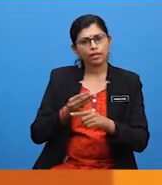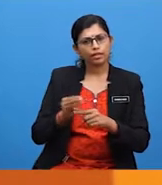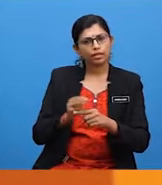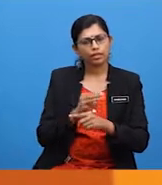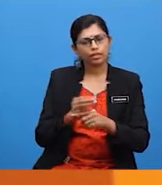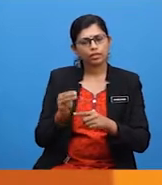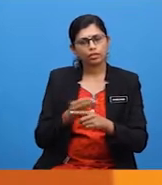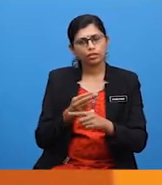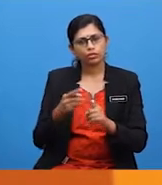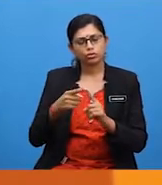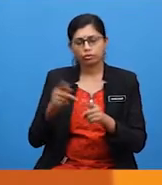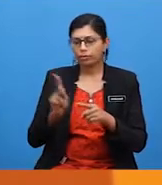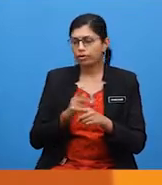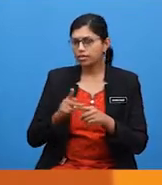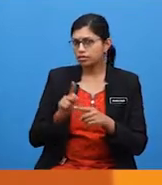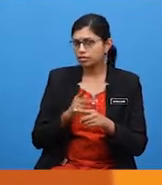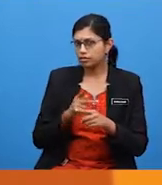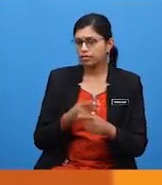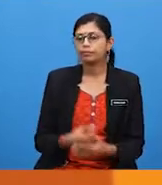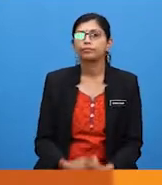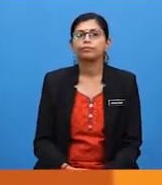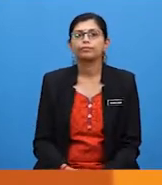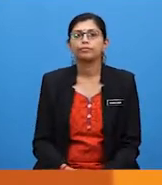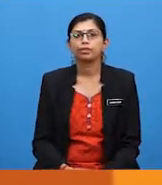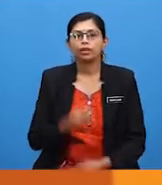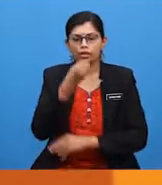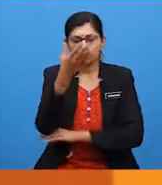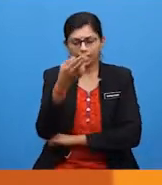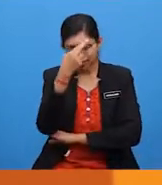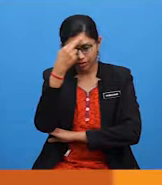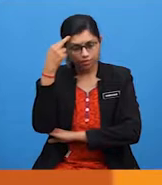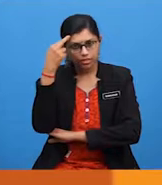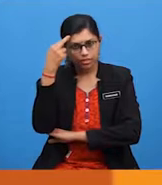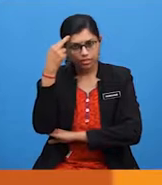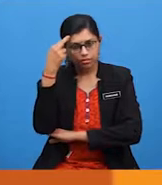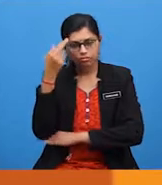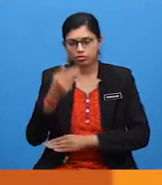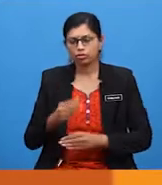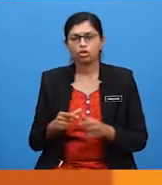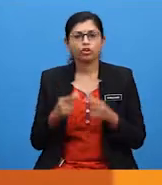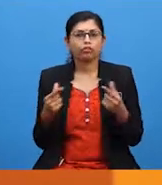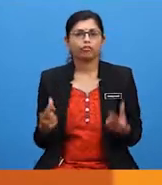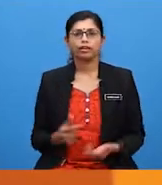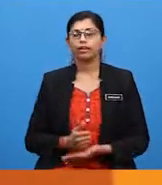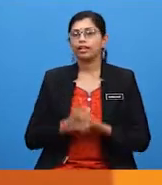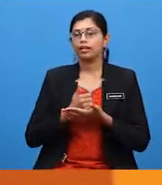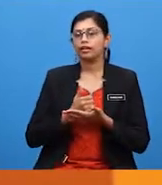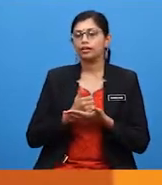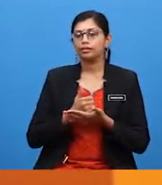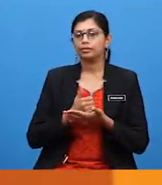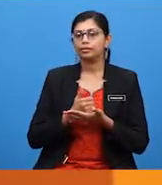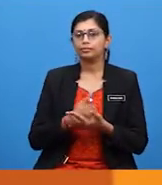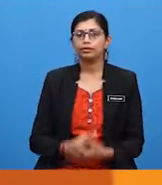be a great help to let others understand what you mean and justify your